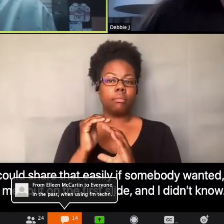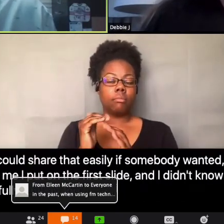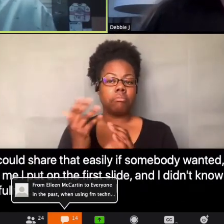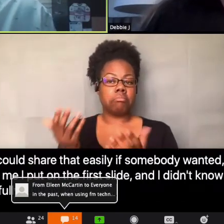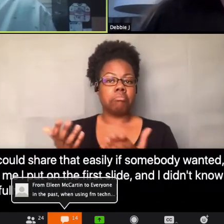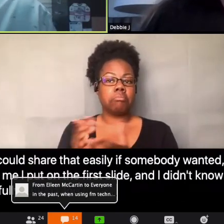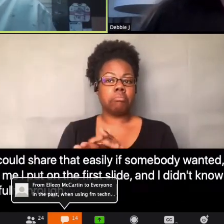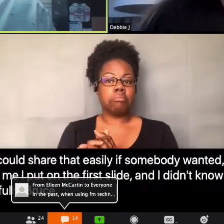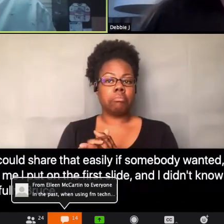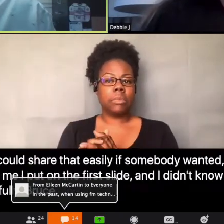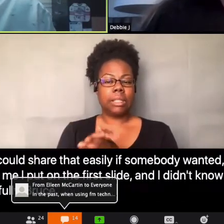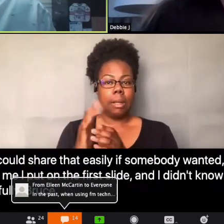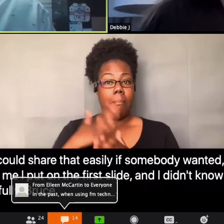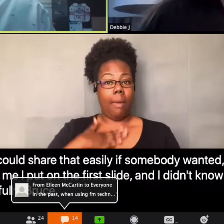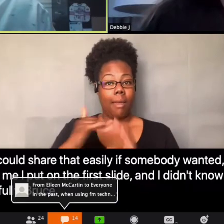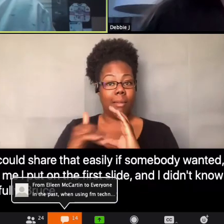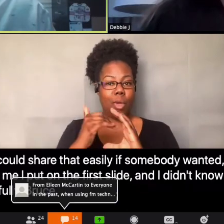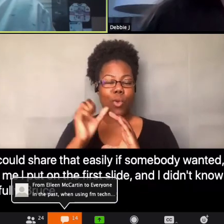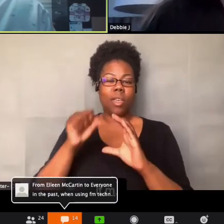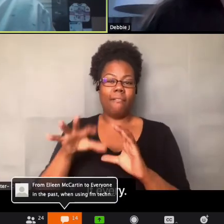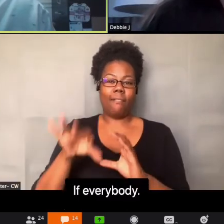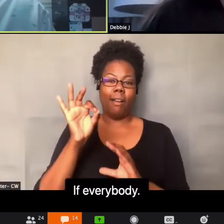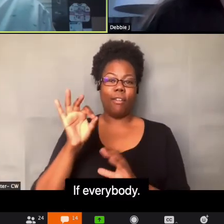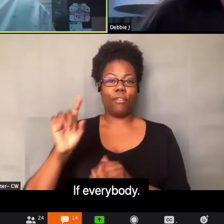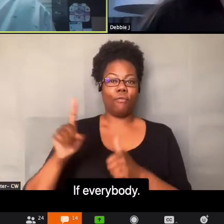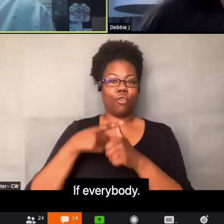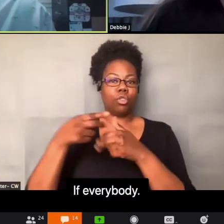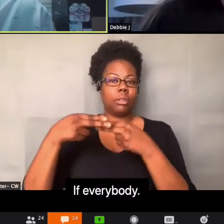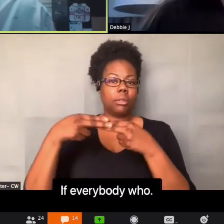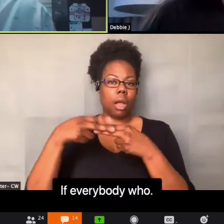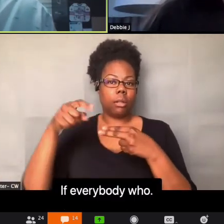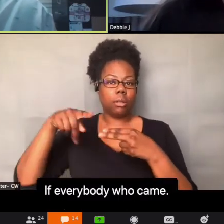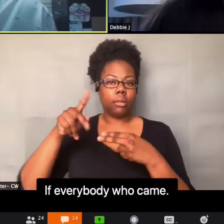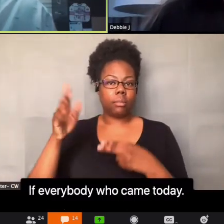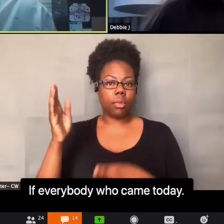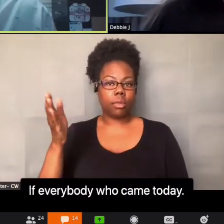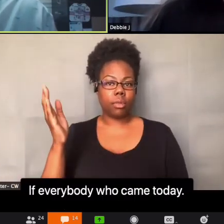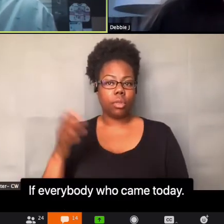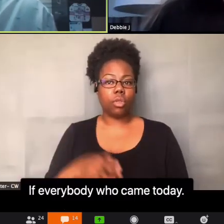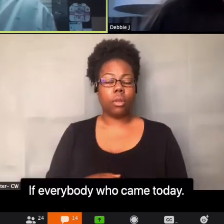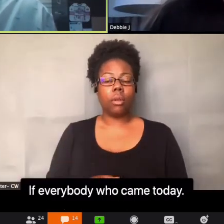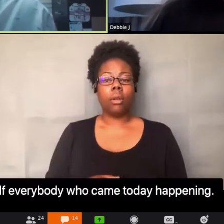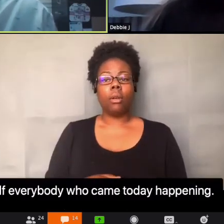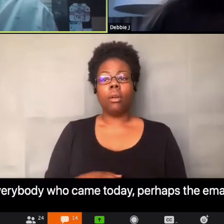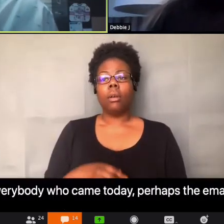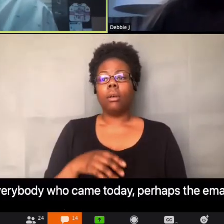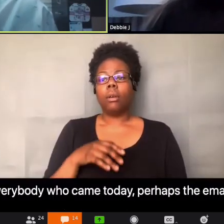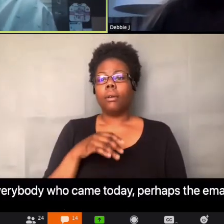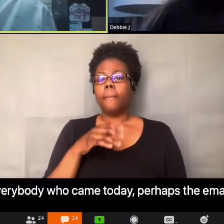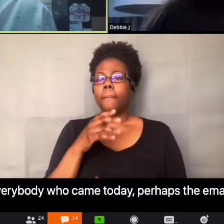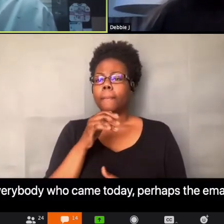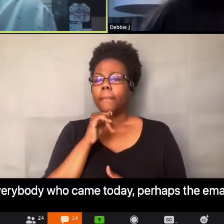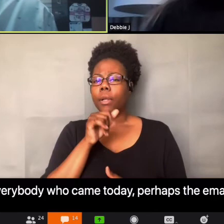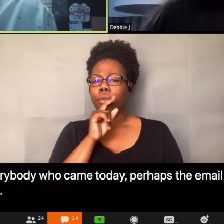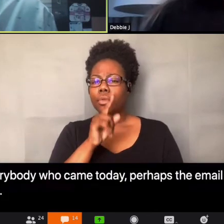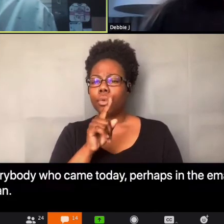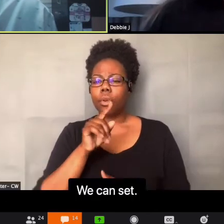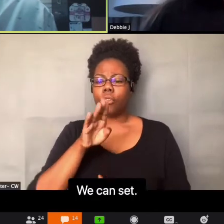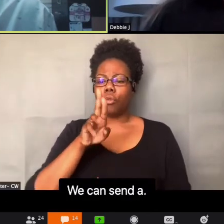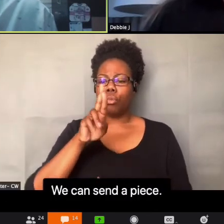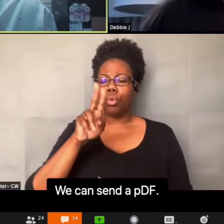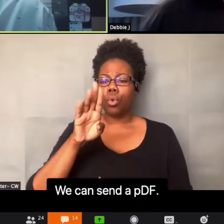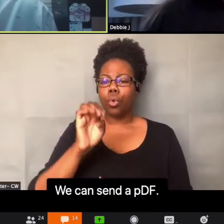hopefully, Bruce, if everybody who came today, perhaps in the email, we can send